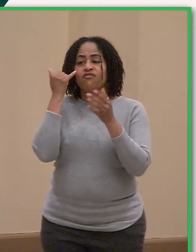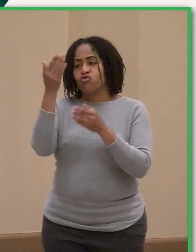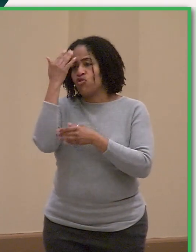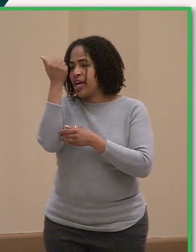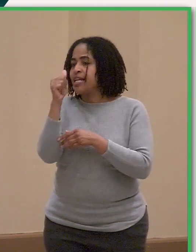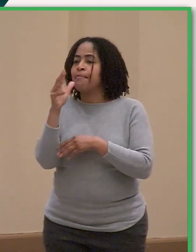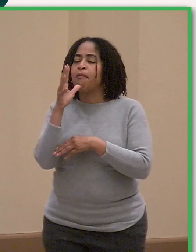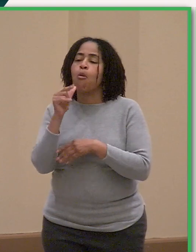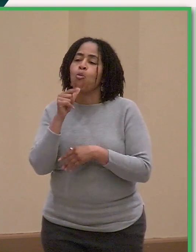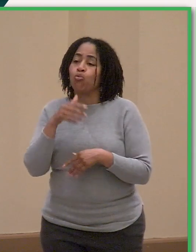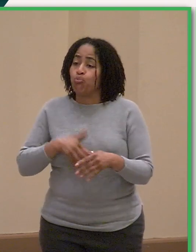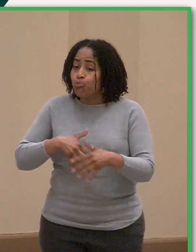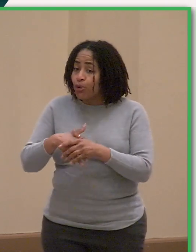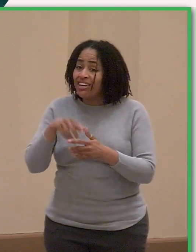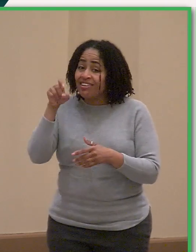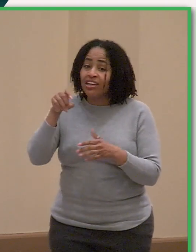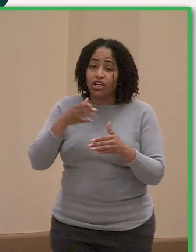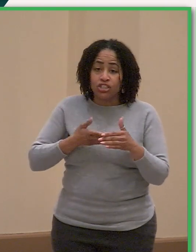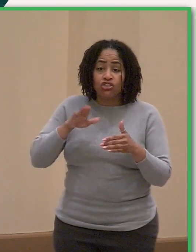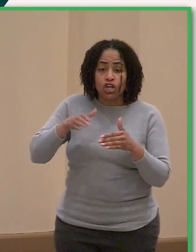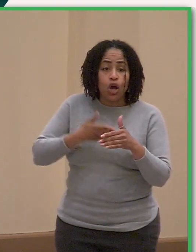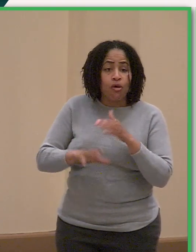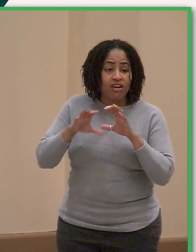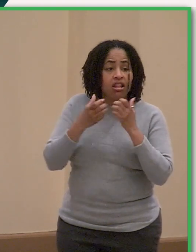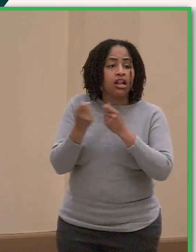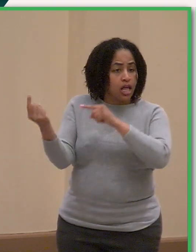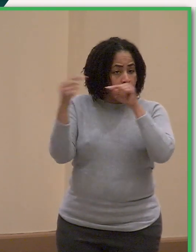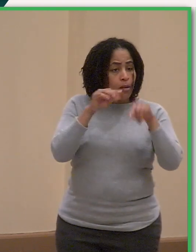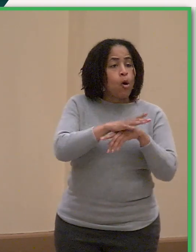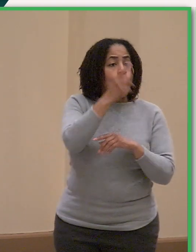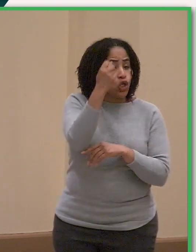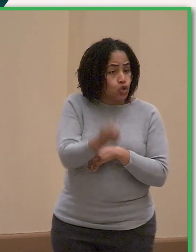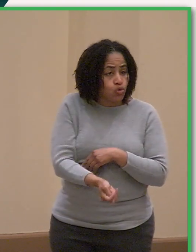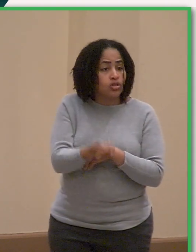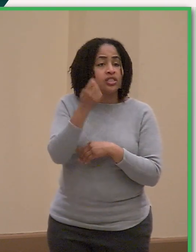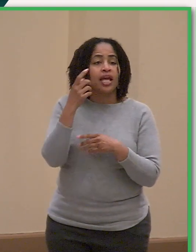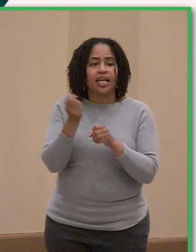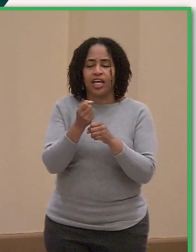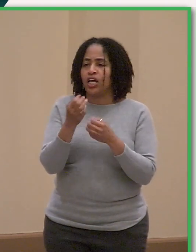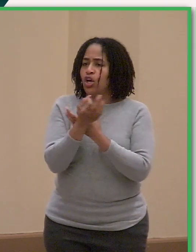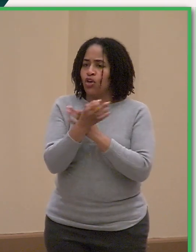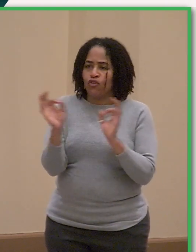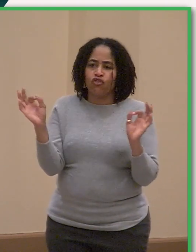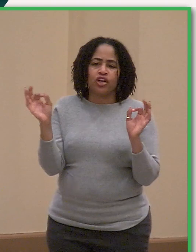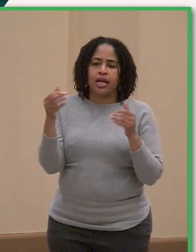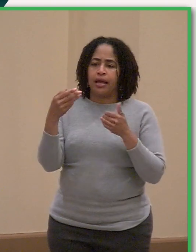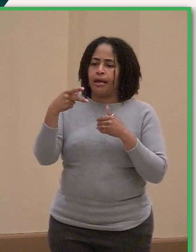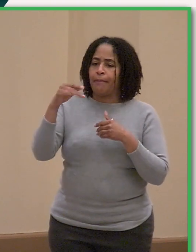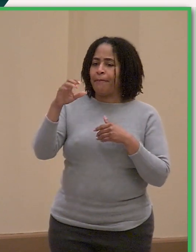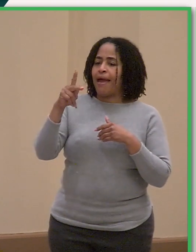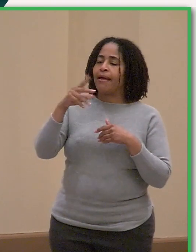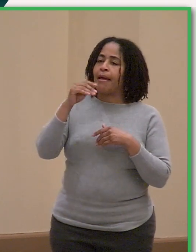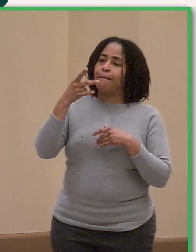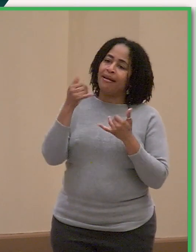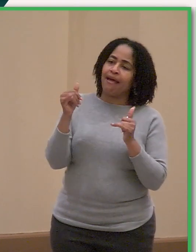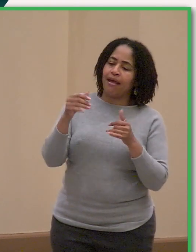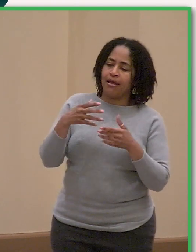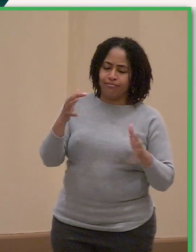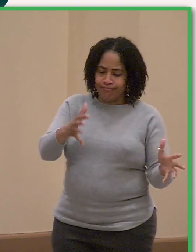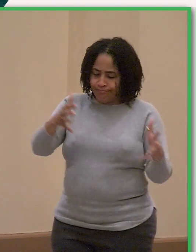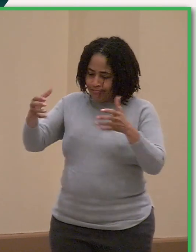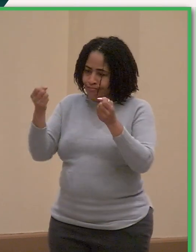that's pregnant and need a childbirth class, they can come on a Tuesday. They get a free pack and play, a bag filled with all types of baby